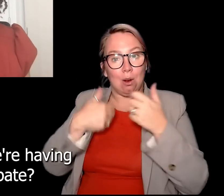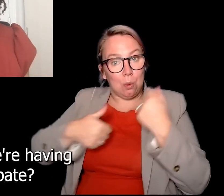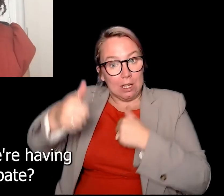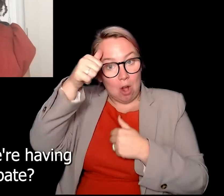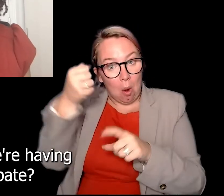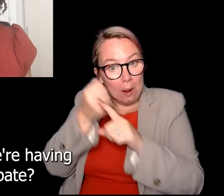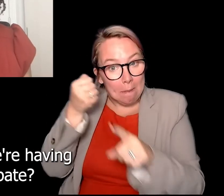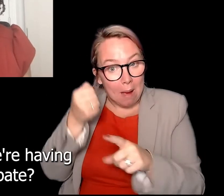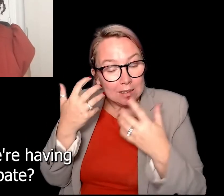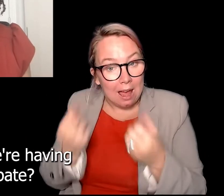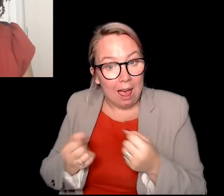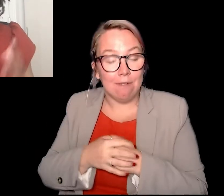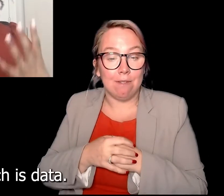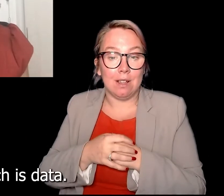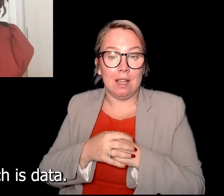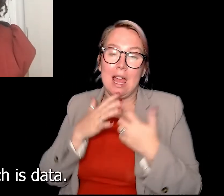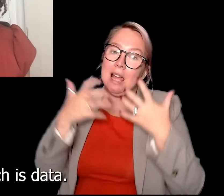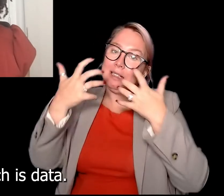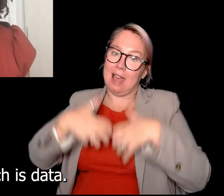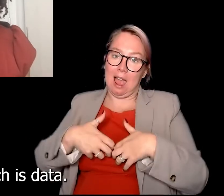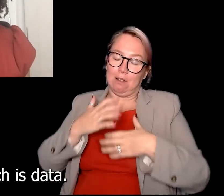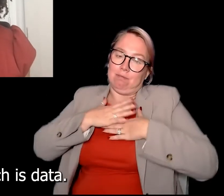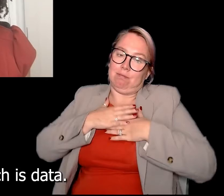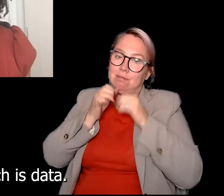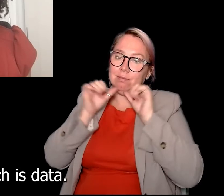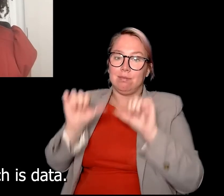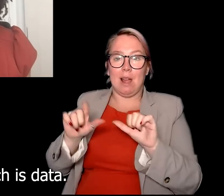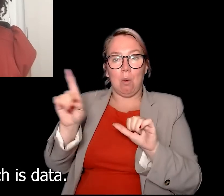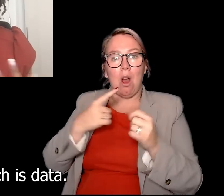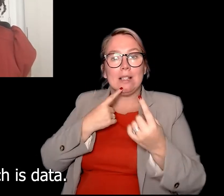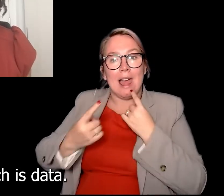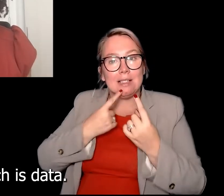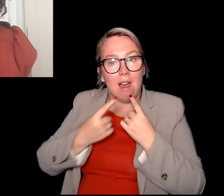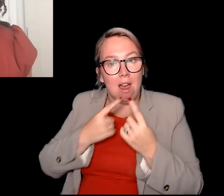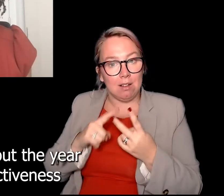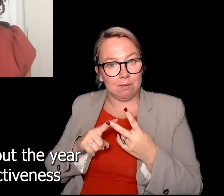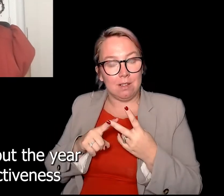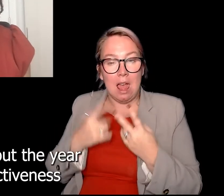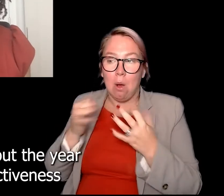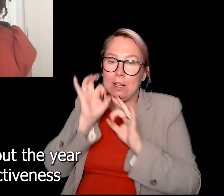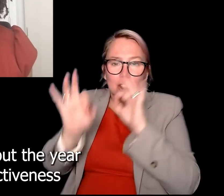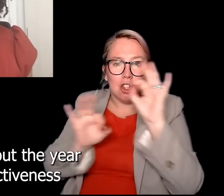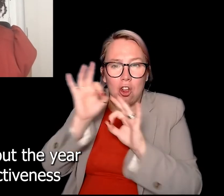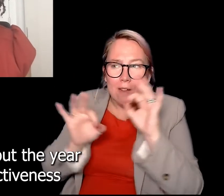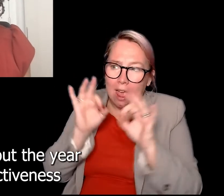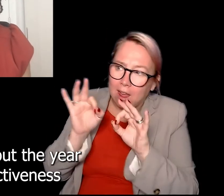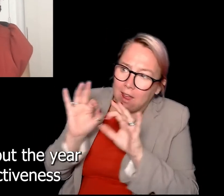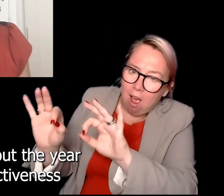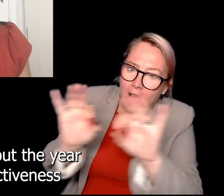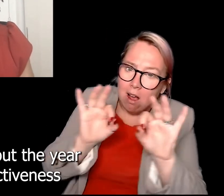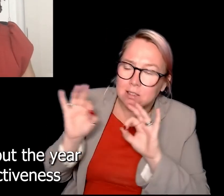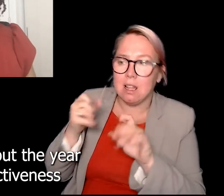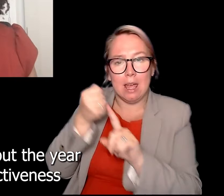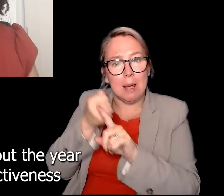know that we're having the impact that we anticipate? Well, another thing that we care a lot about in tech is data. We do a lot of surveys throughout the year to